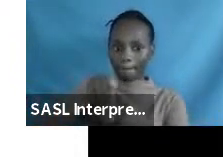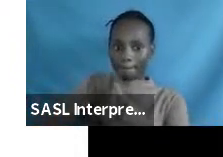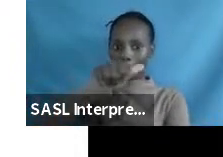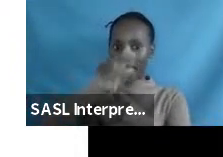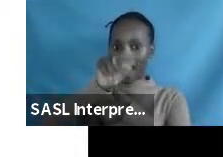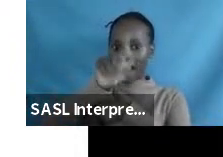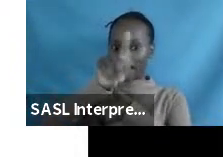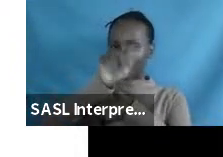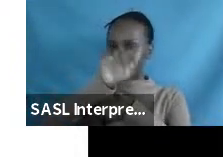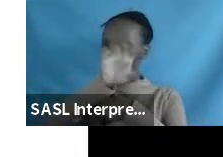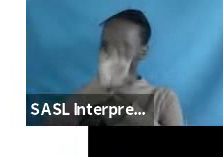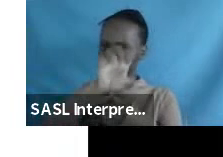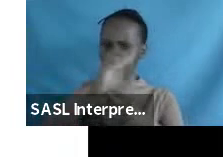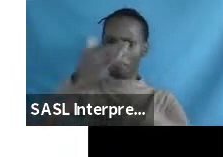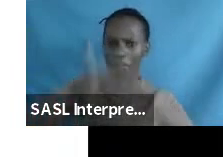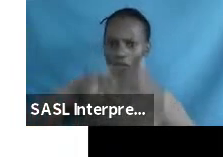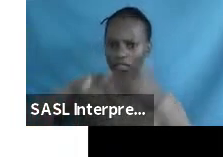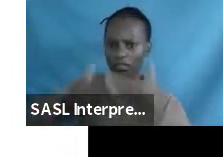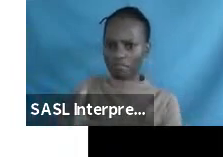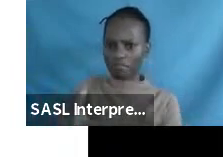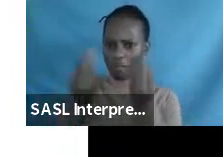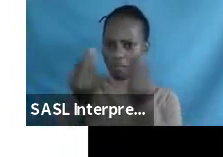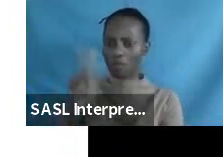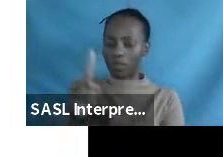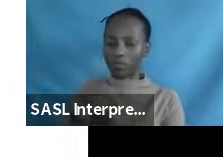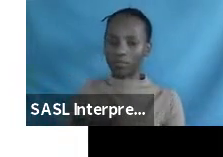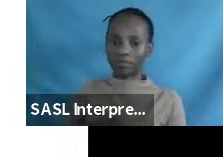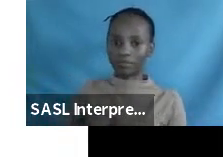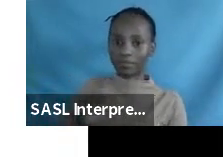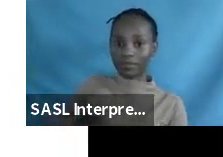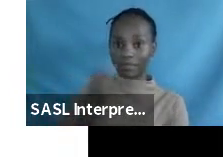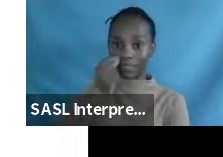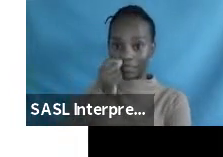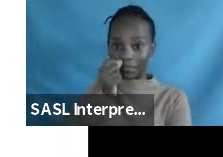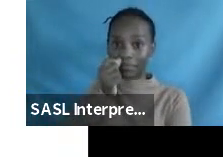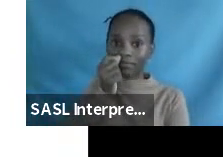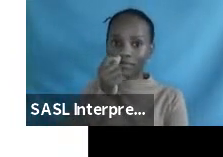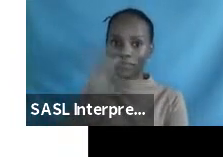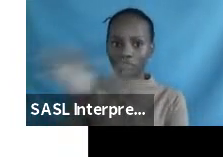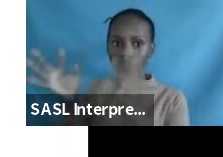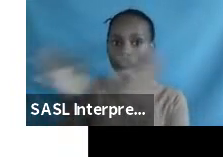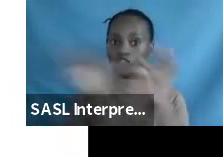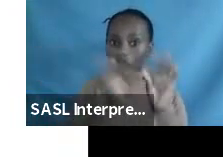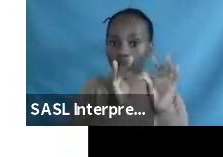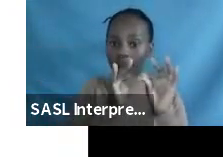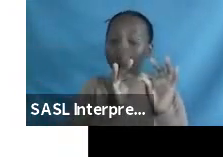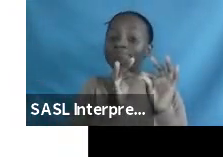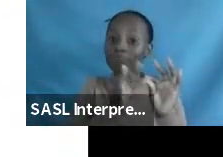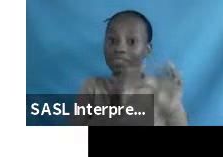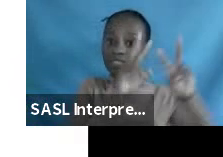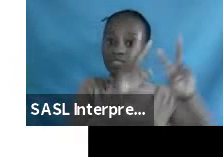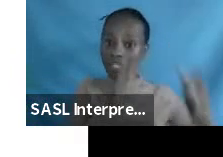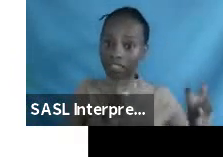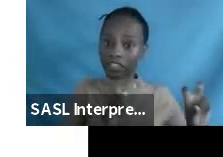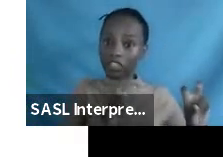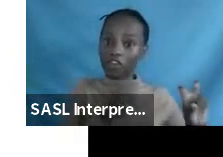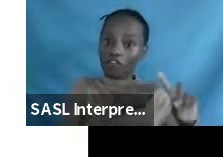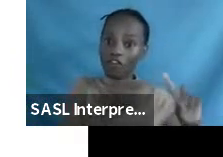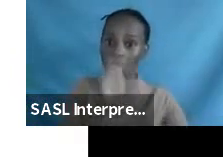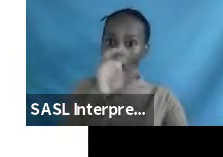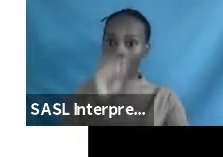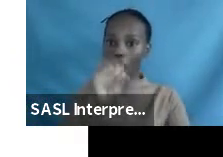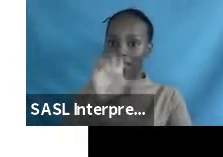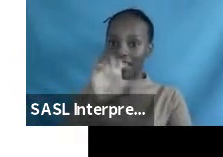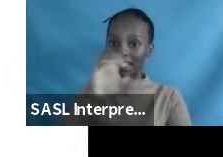process. Ladies and gentlemen, according to the joint study by OECD and the EU